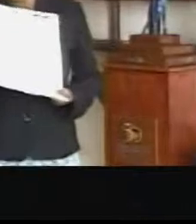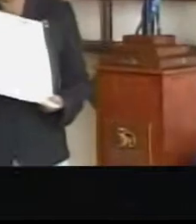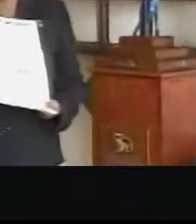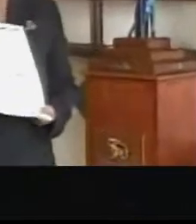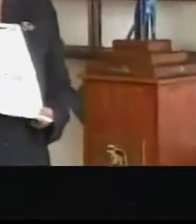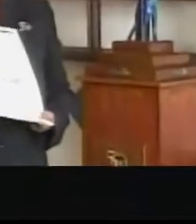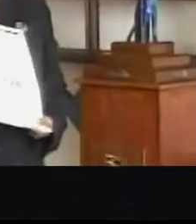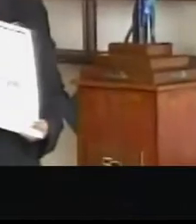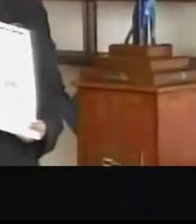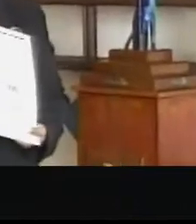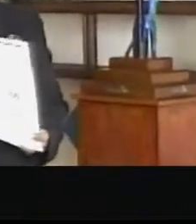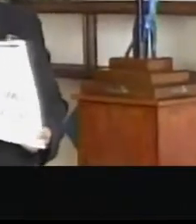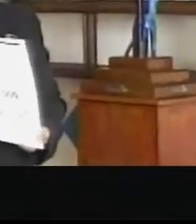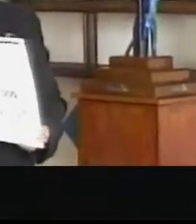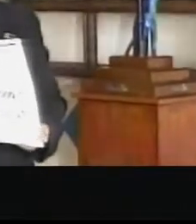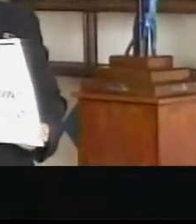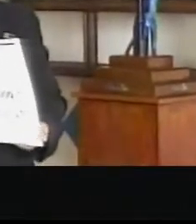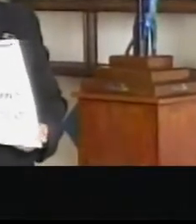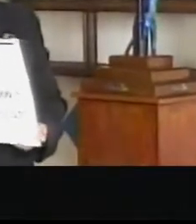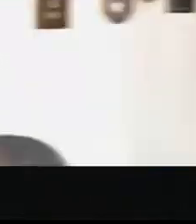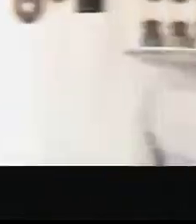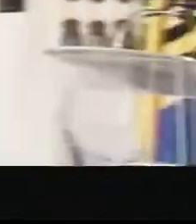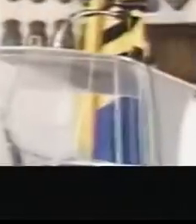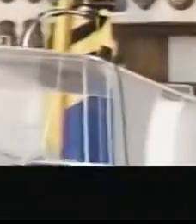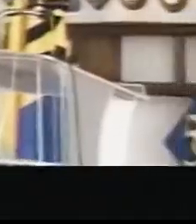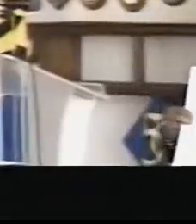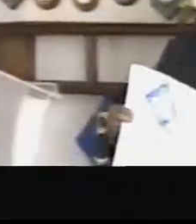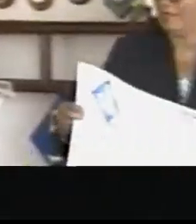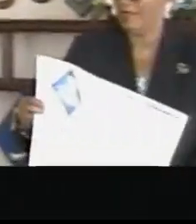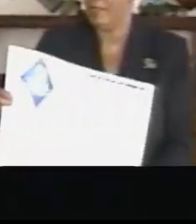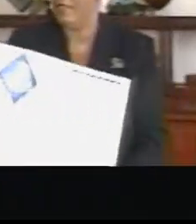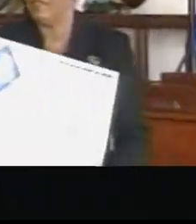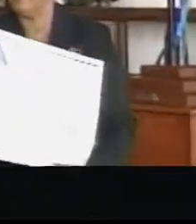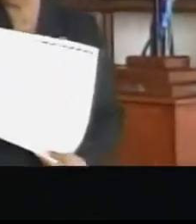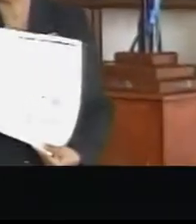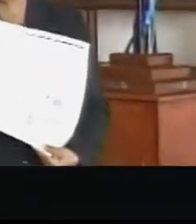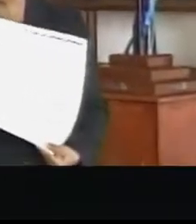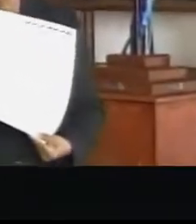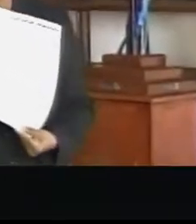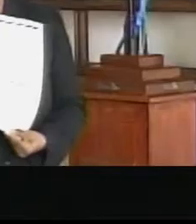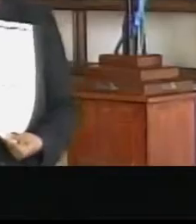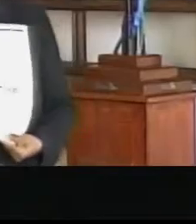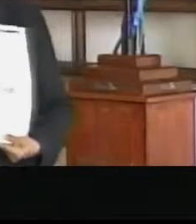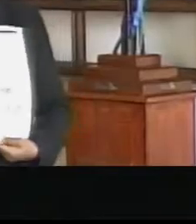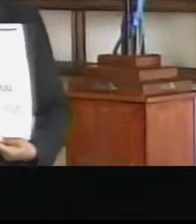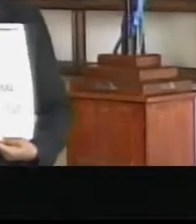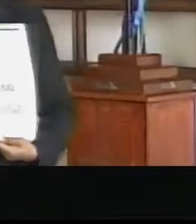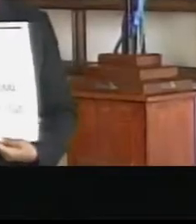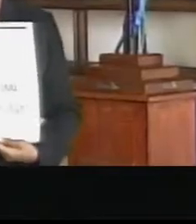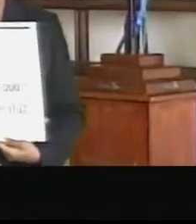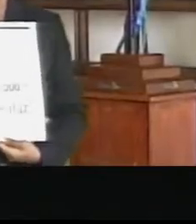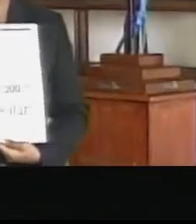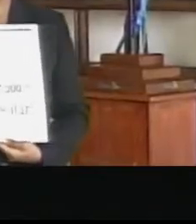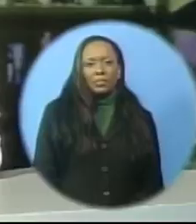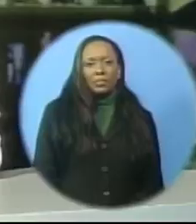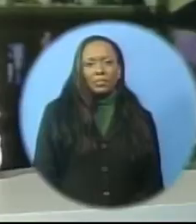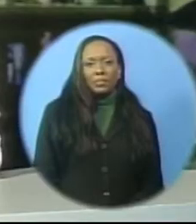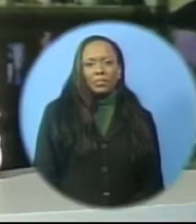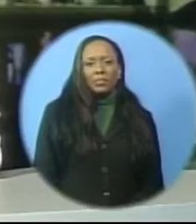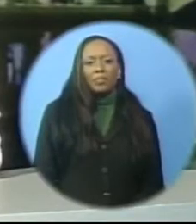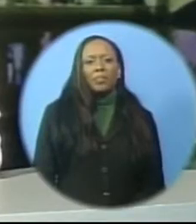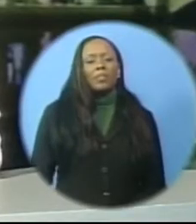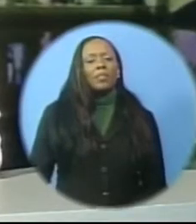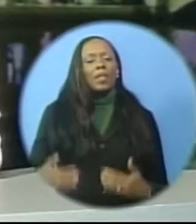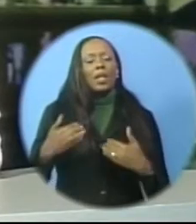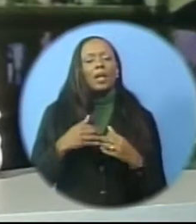Independence Celebrations Coordinating Committee, Senator Maxine McLean, during a special ceremony held in the Officers' Mess of